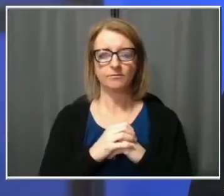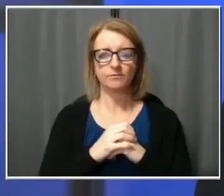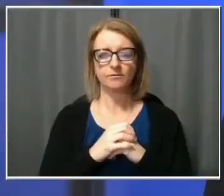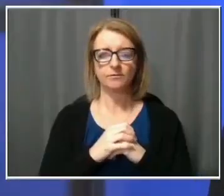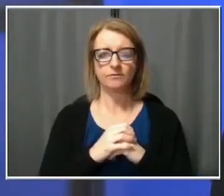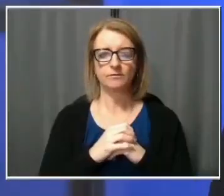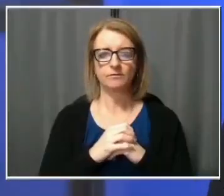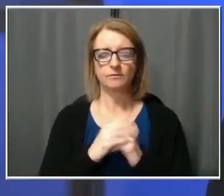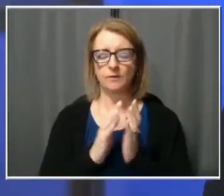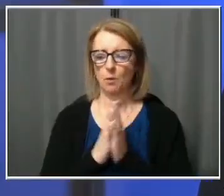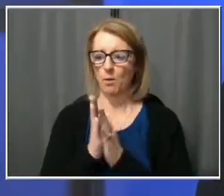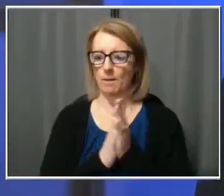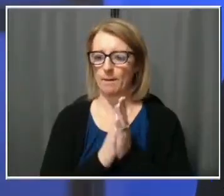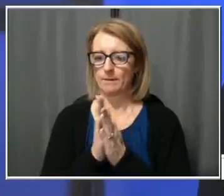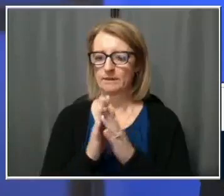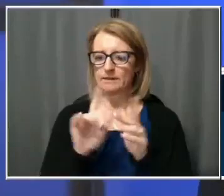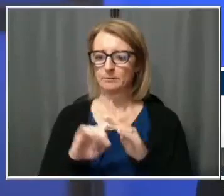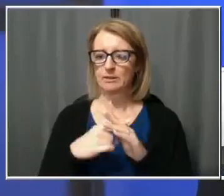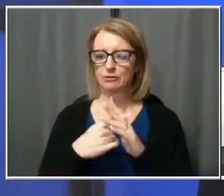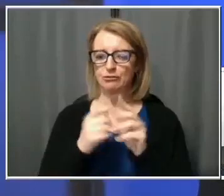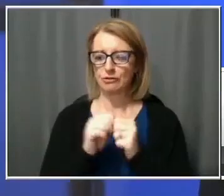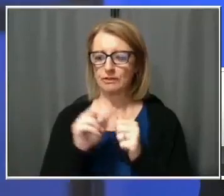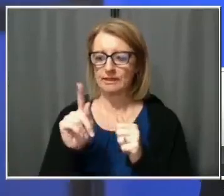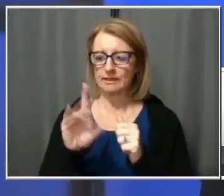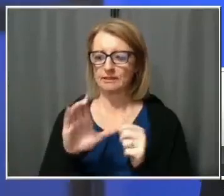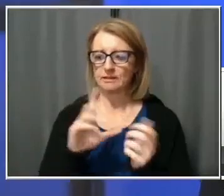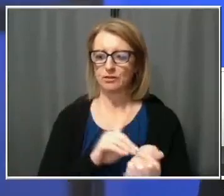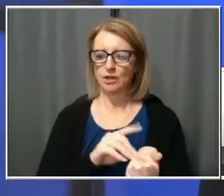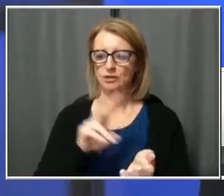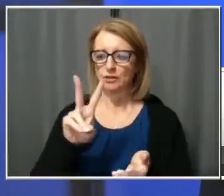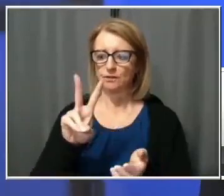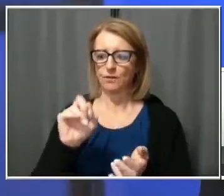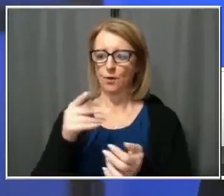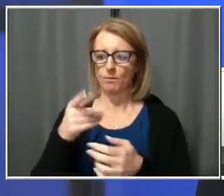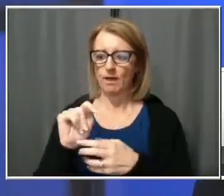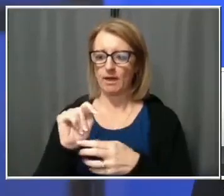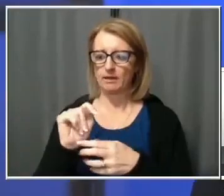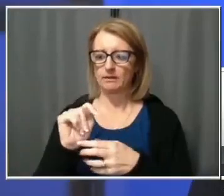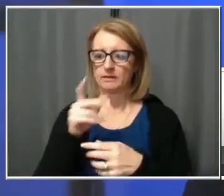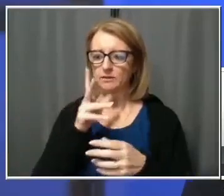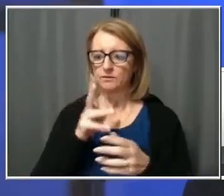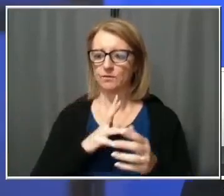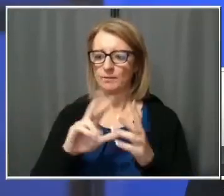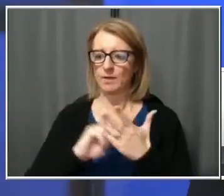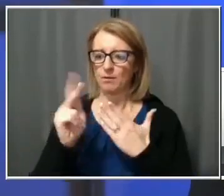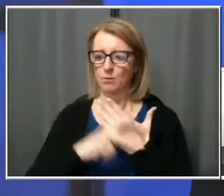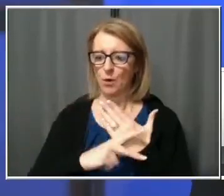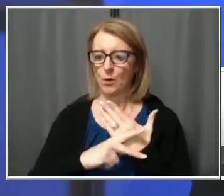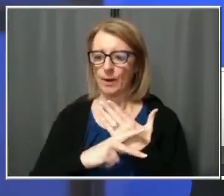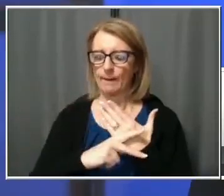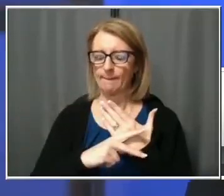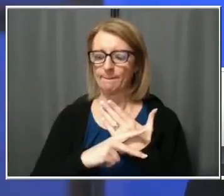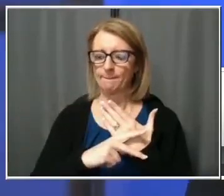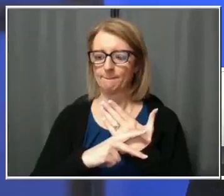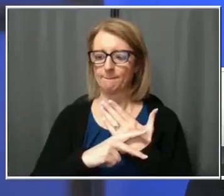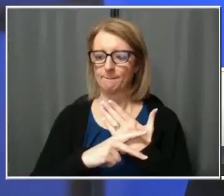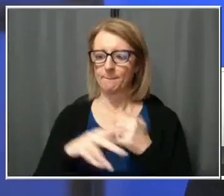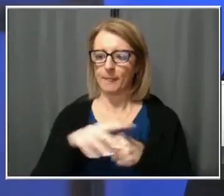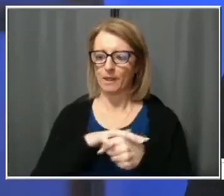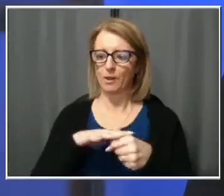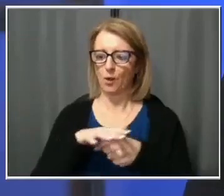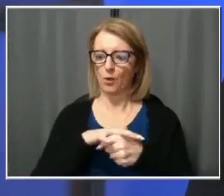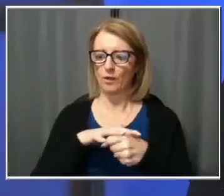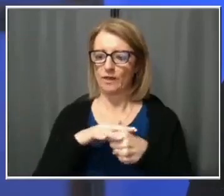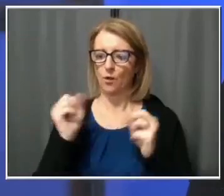momentum, especially in Kansas City, thanks to Dr. Vopat and just starting the female athlete program, I think we're not just like locally, but